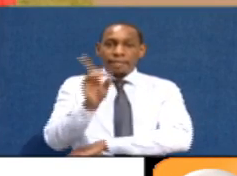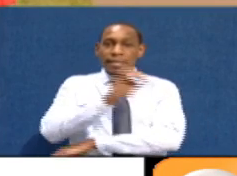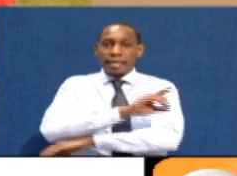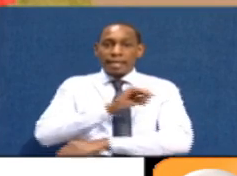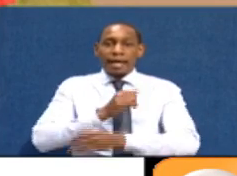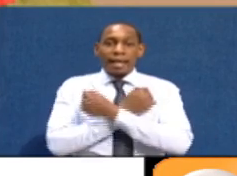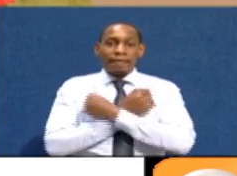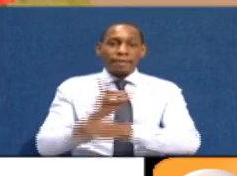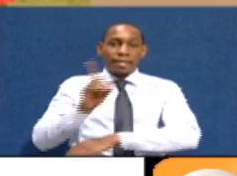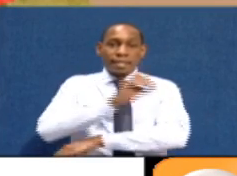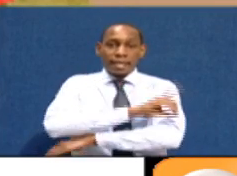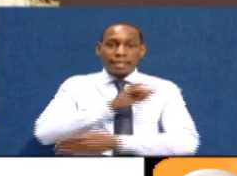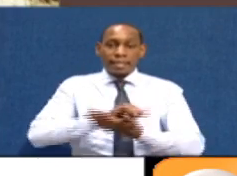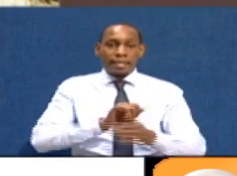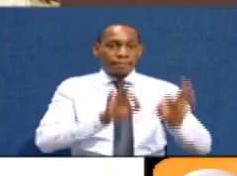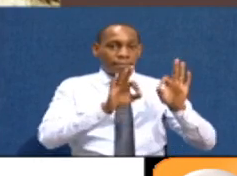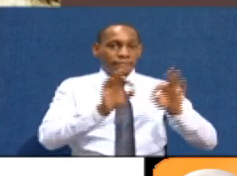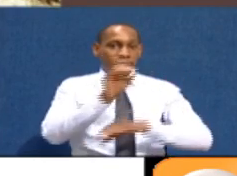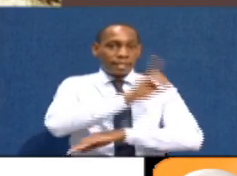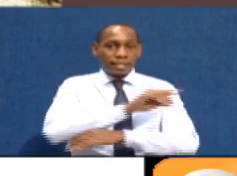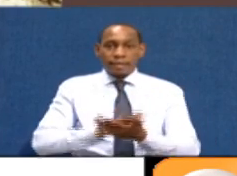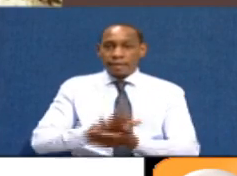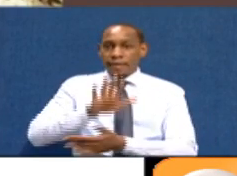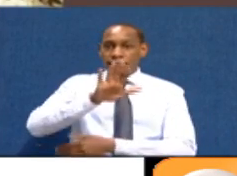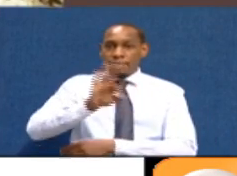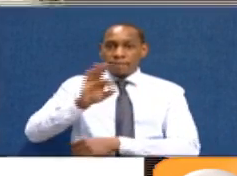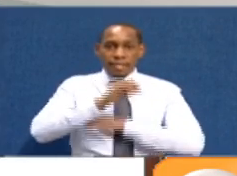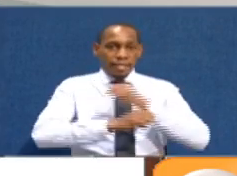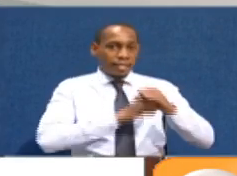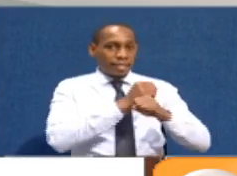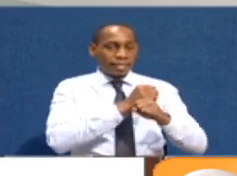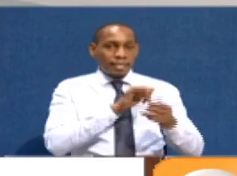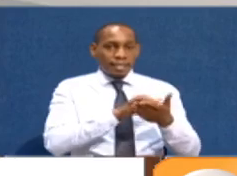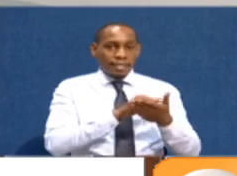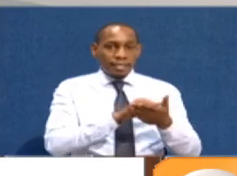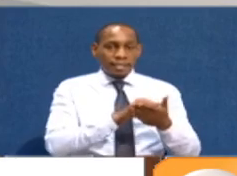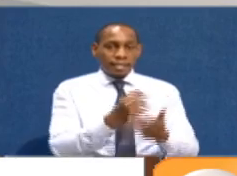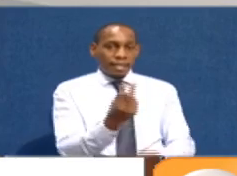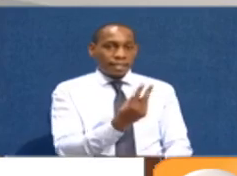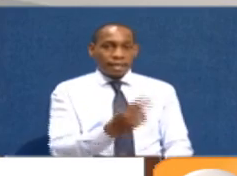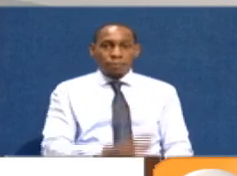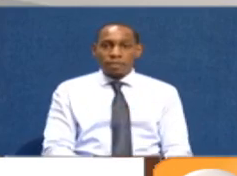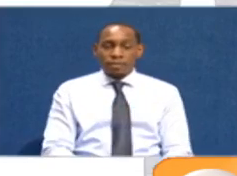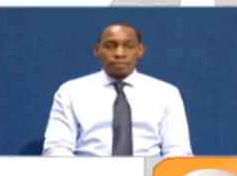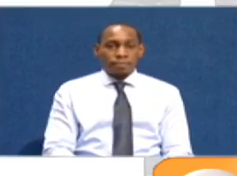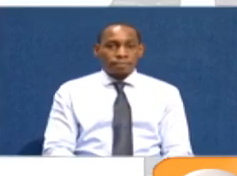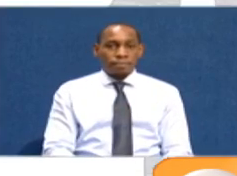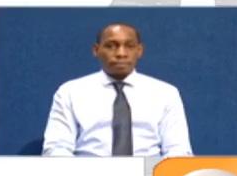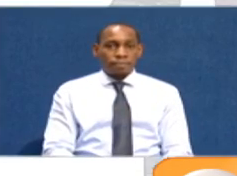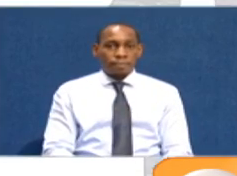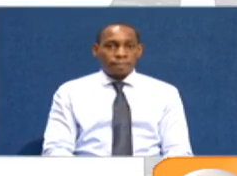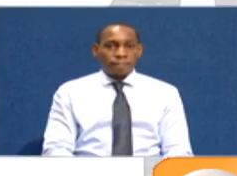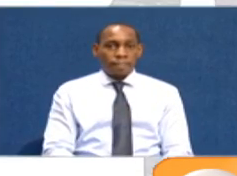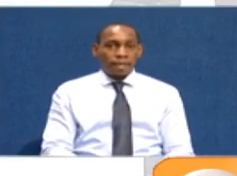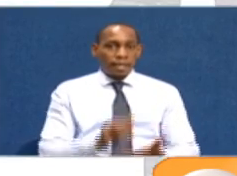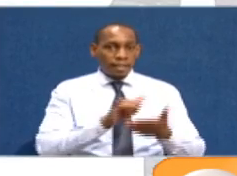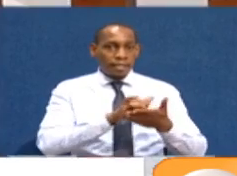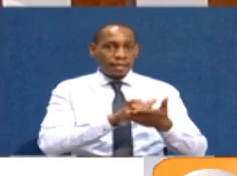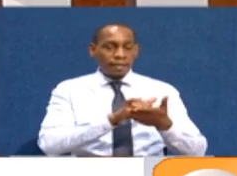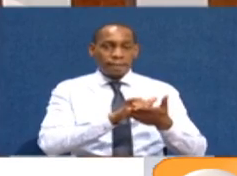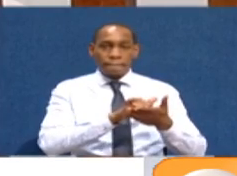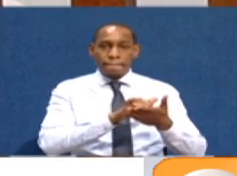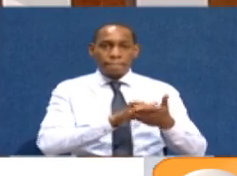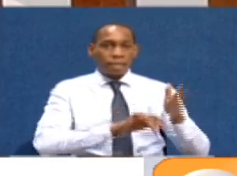perfect date for us. 53 years ago, you couldn't get... Yeah, I couldn't, yeah. Yeah. So the Supreme Court ruling that put out the